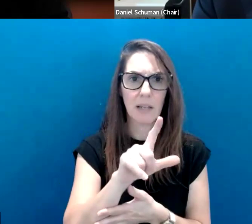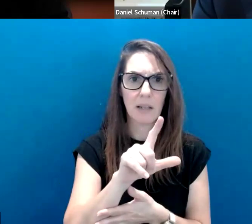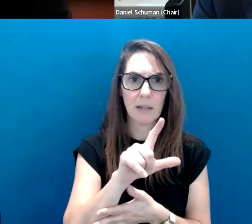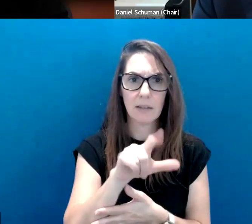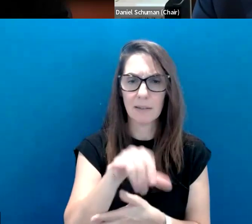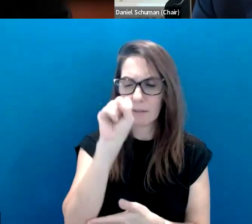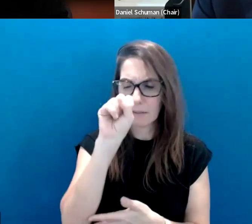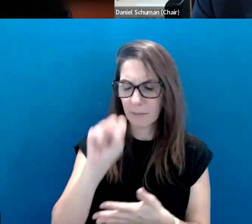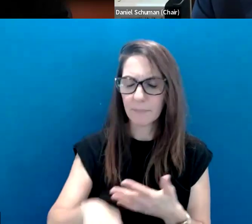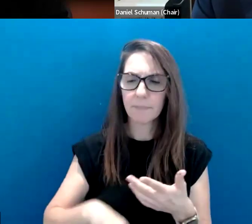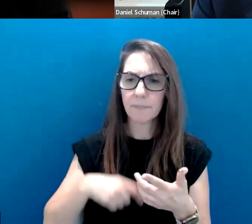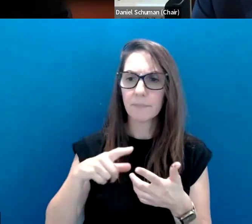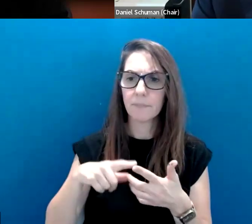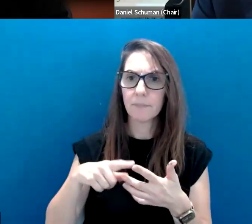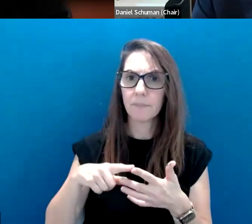Yes.